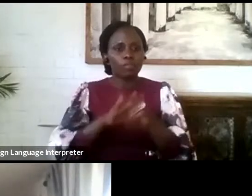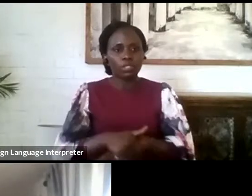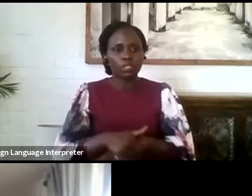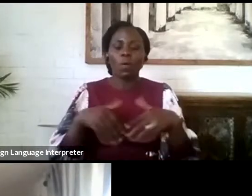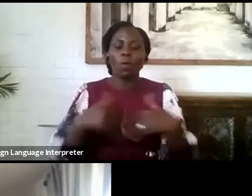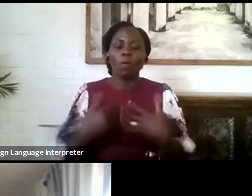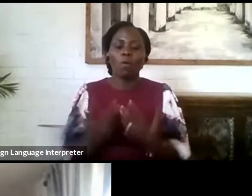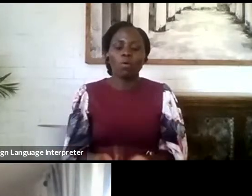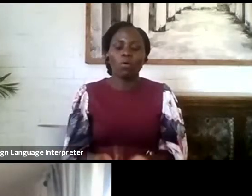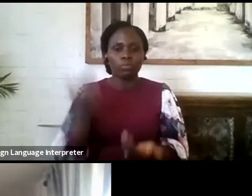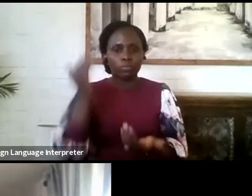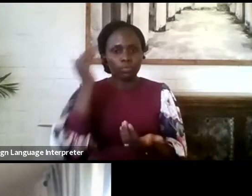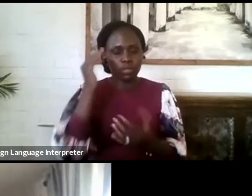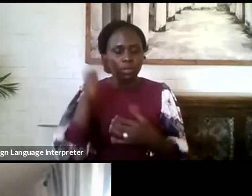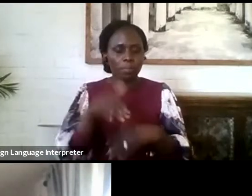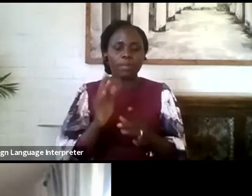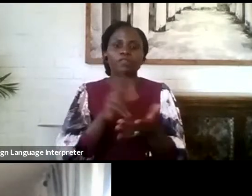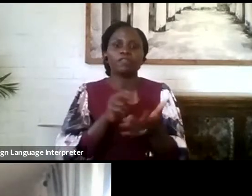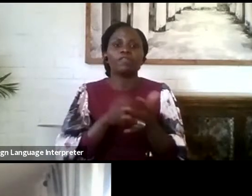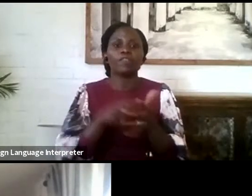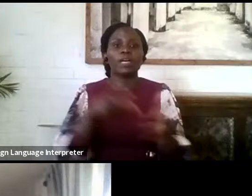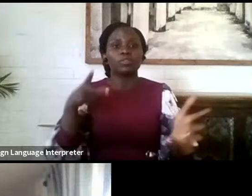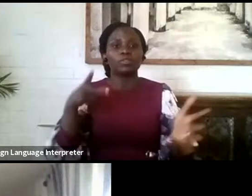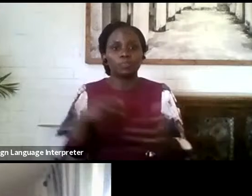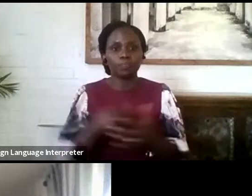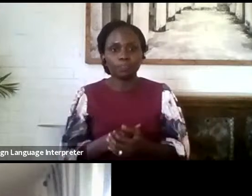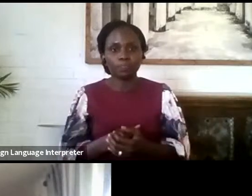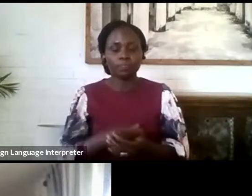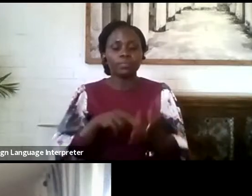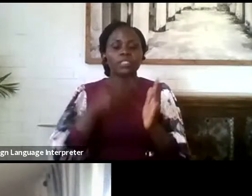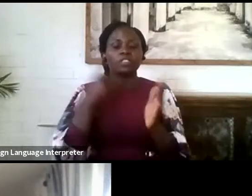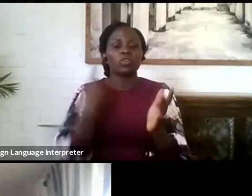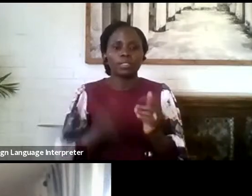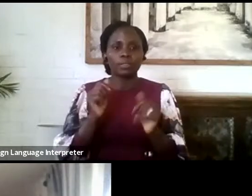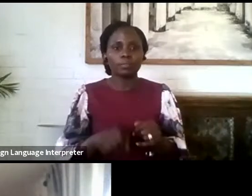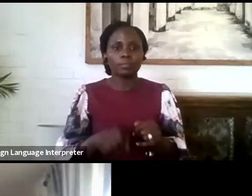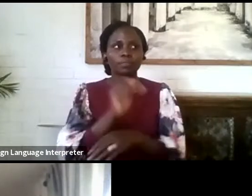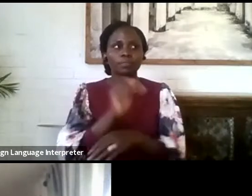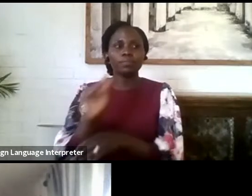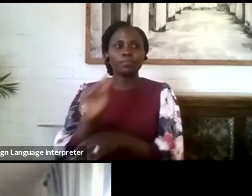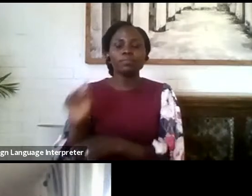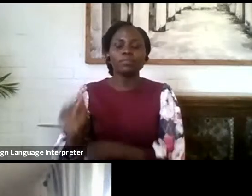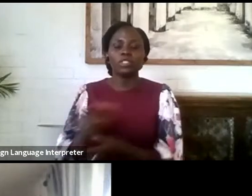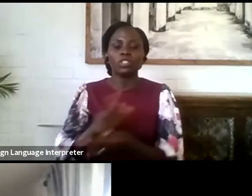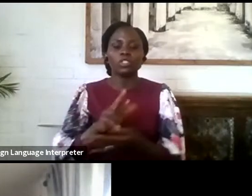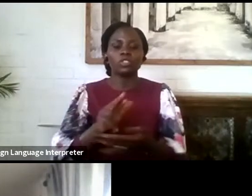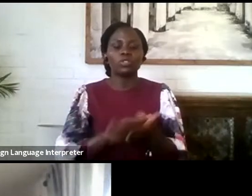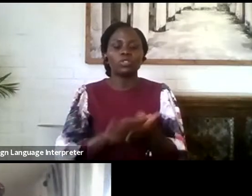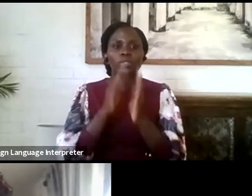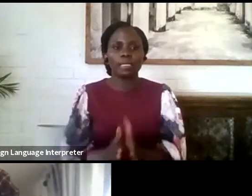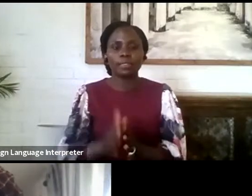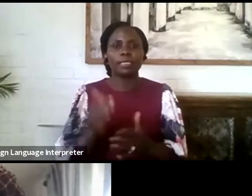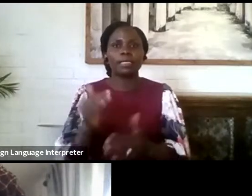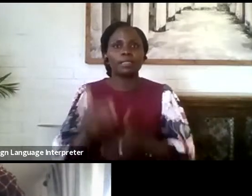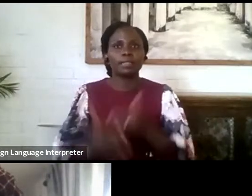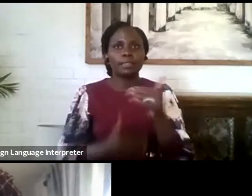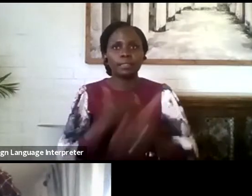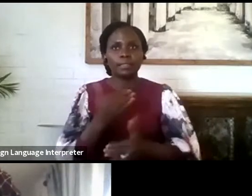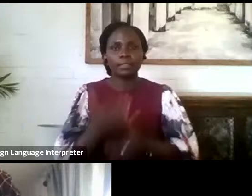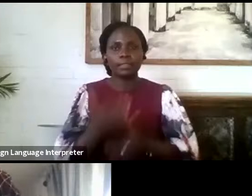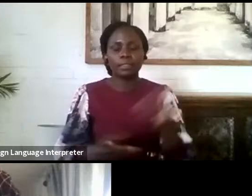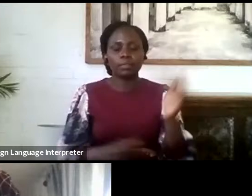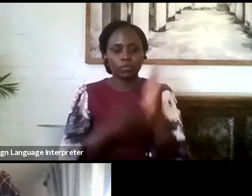value. Therefore, consulting users as systems are developed and establishing a robust feedback